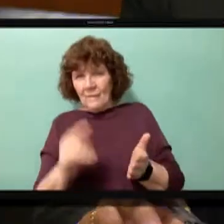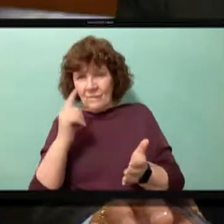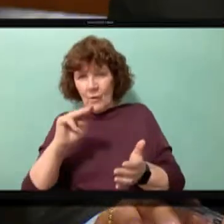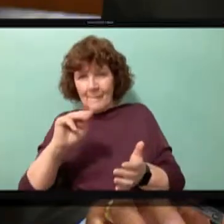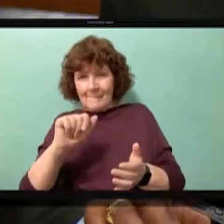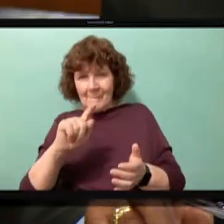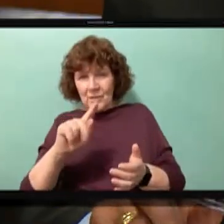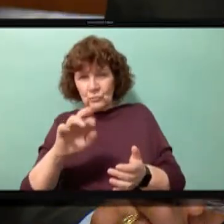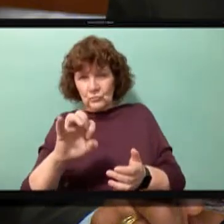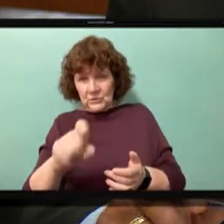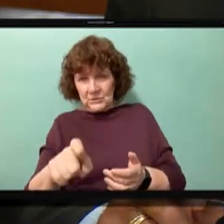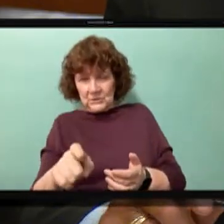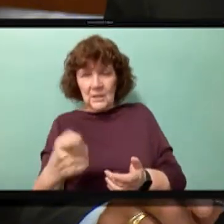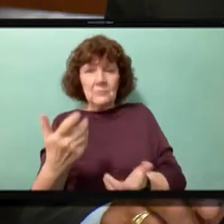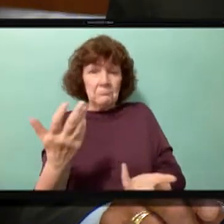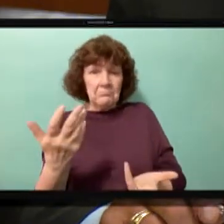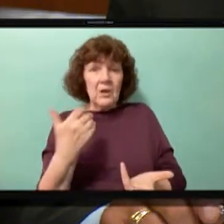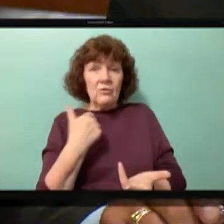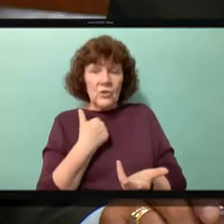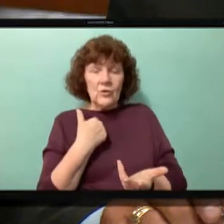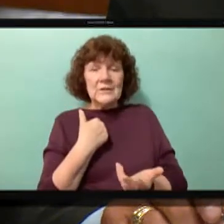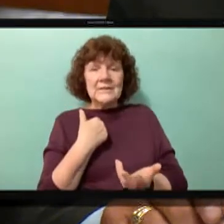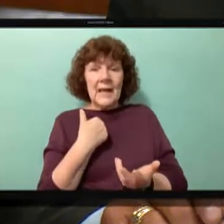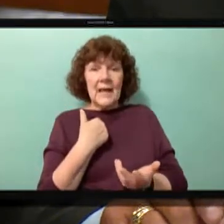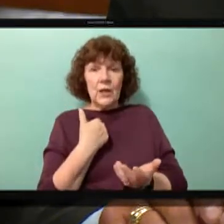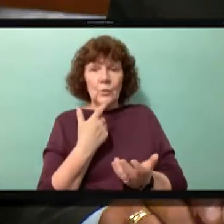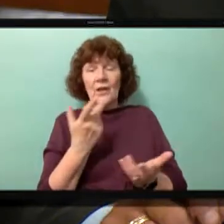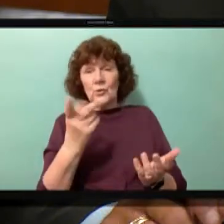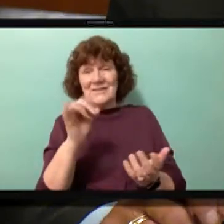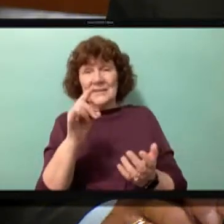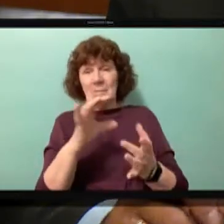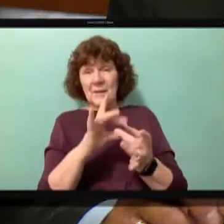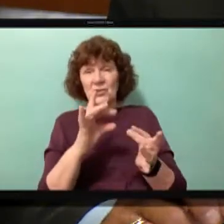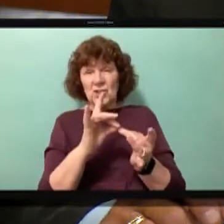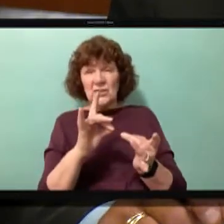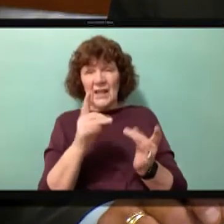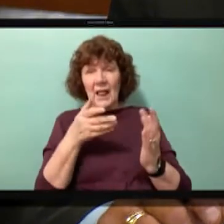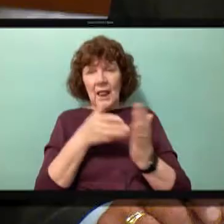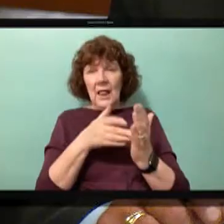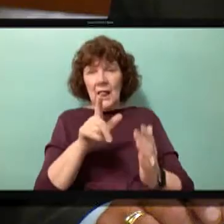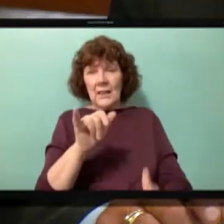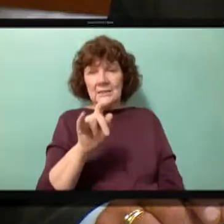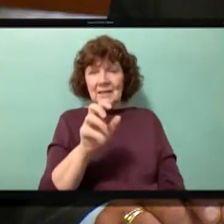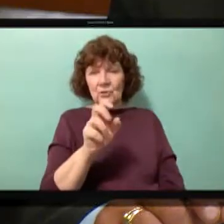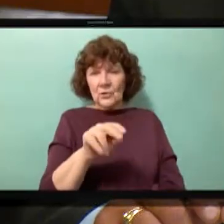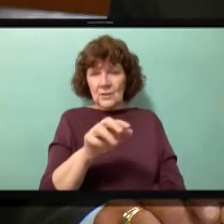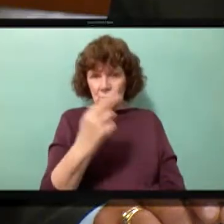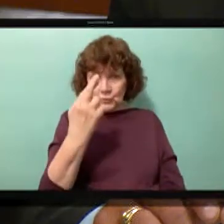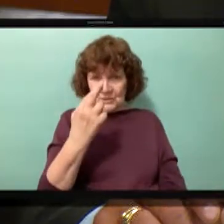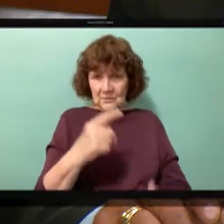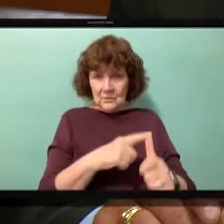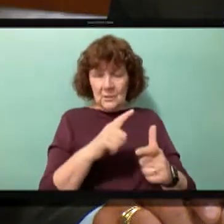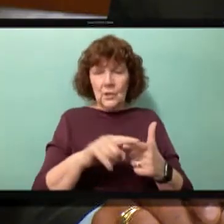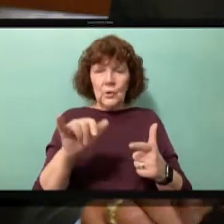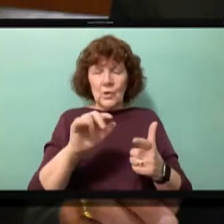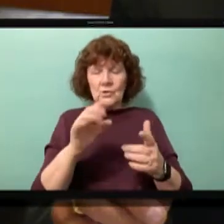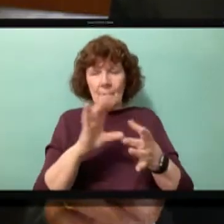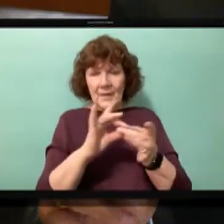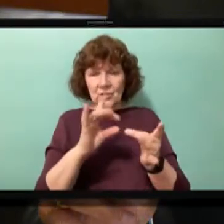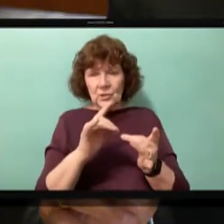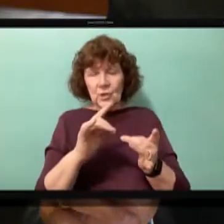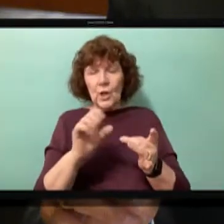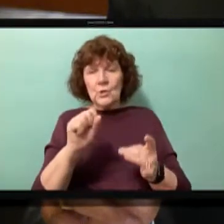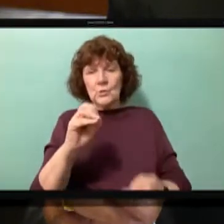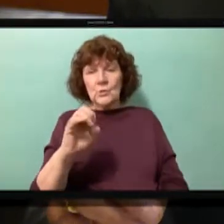and there is you do mention litigation as a reason here, but you also do mention that it's a sole source contract. It